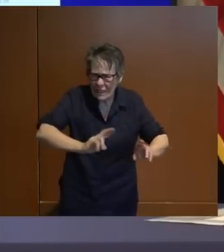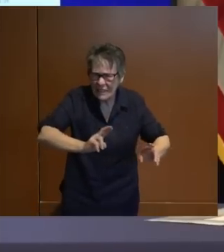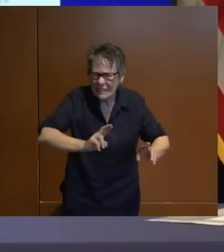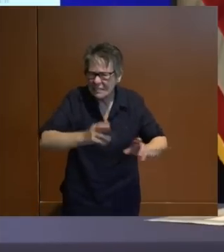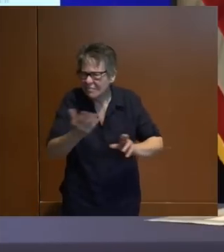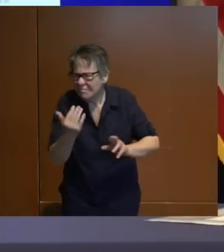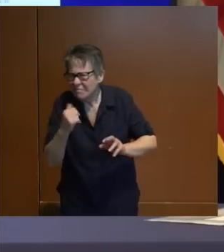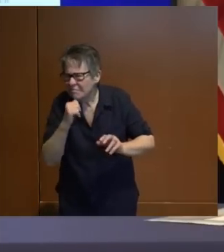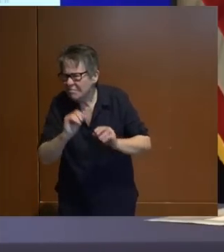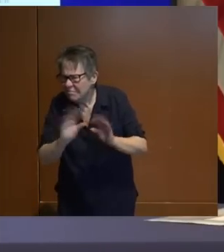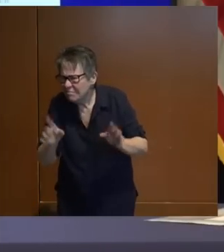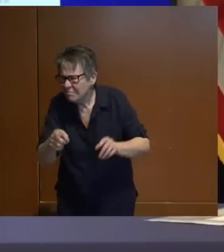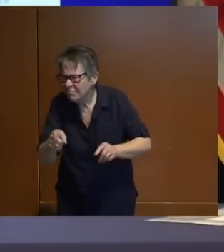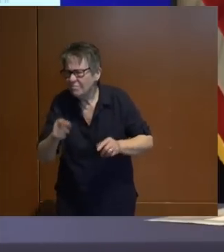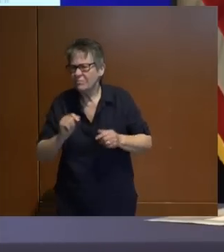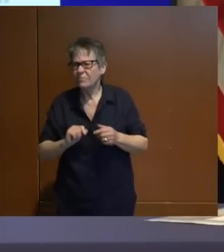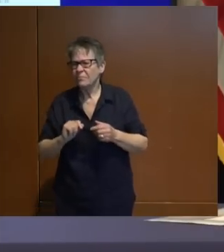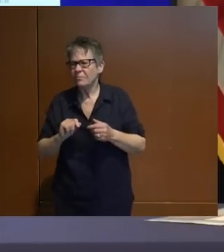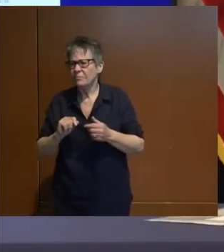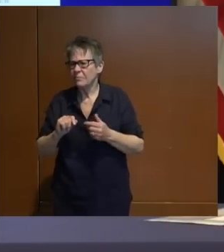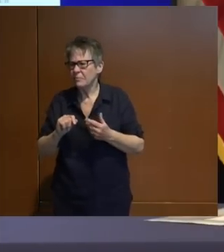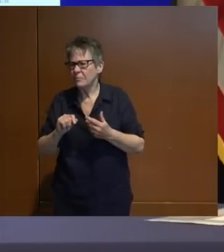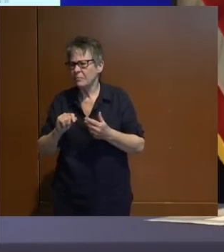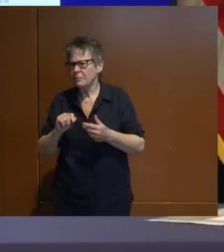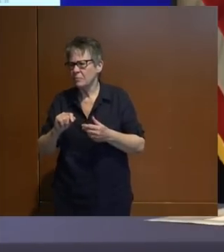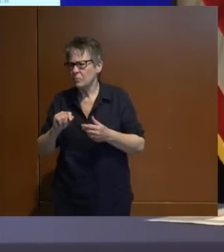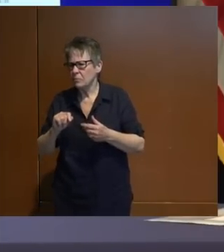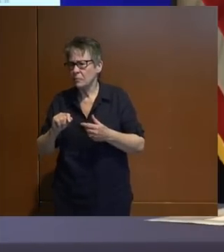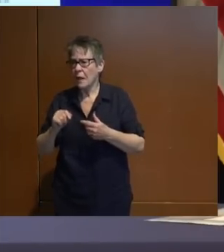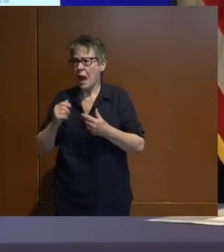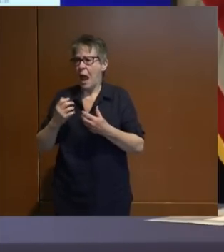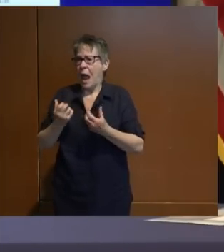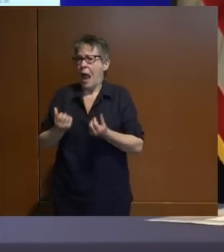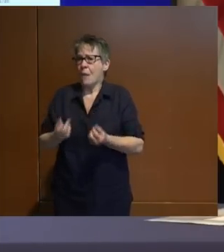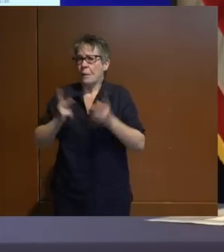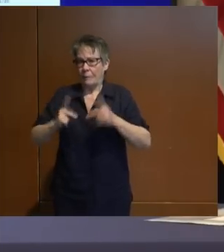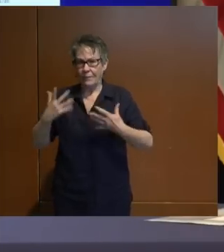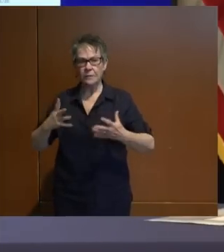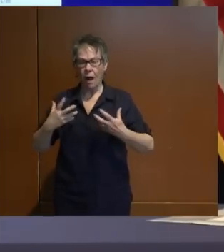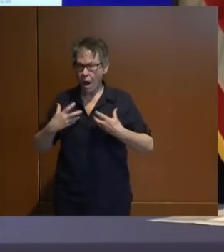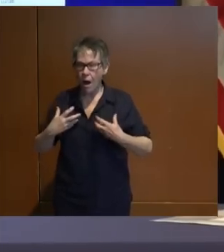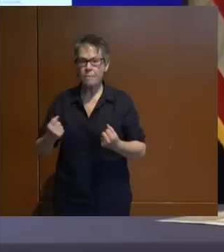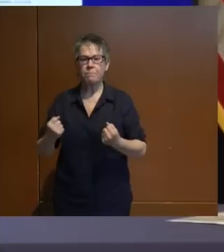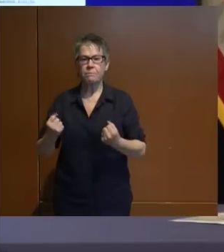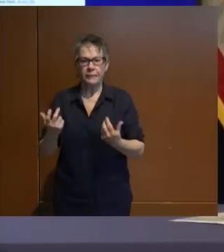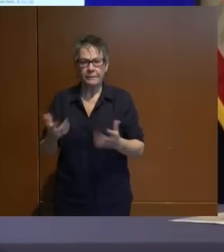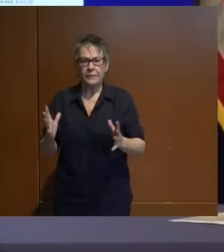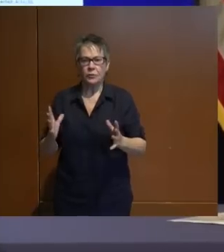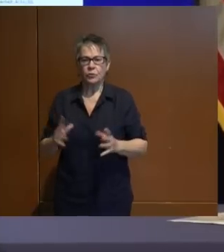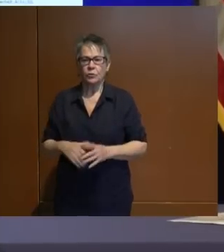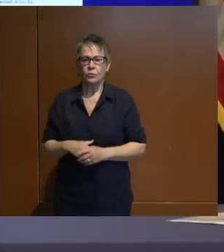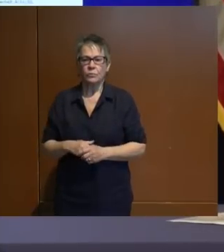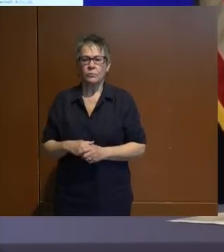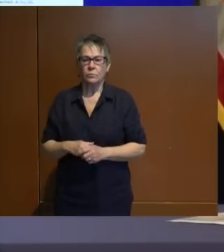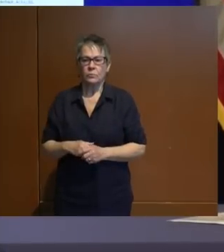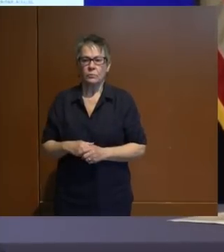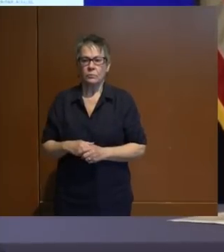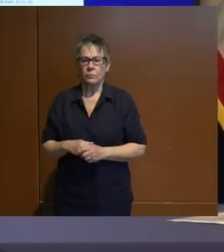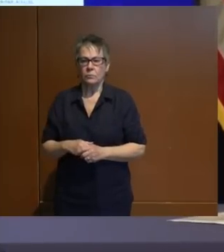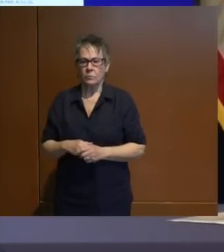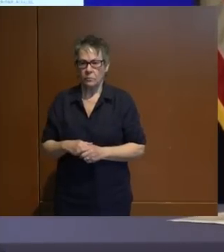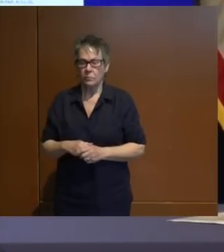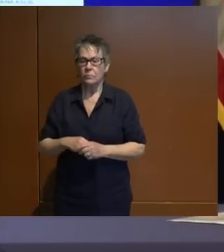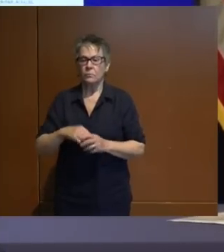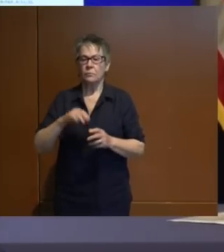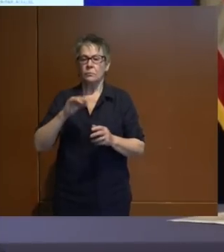non-health, non-medical side of the equation here. Let me just say this on the pop-ups. I said this earlier, and I sort of said in passing, the first